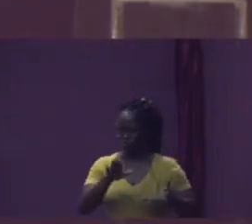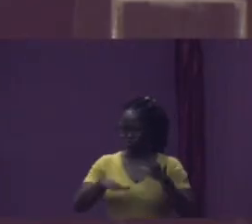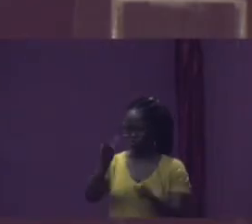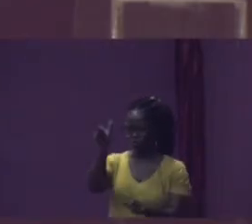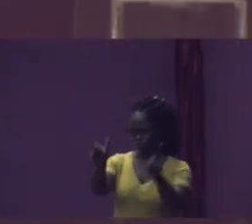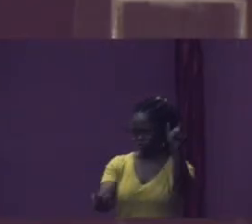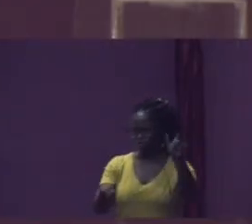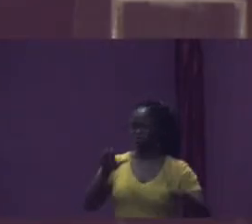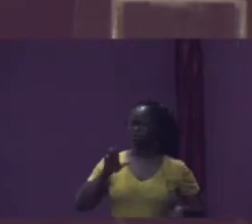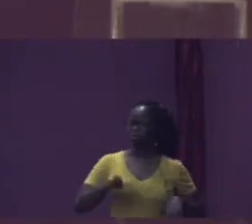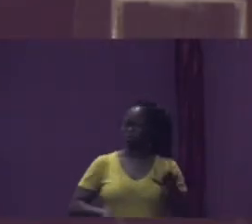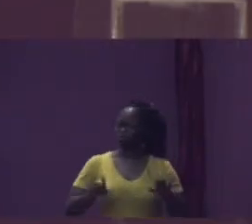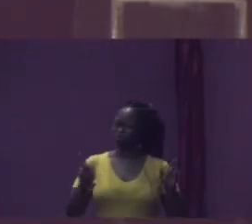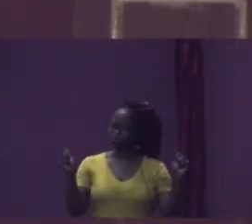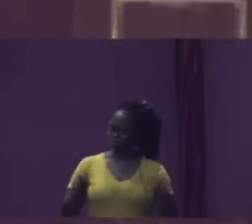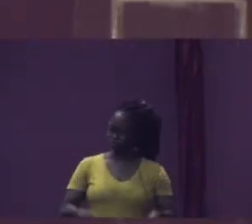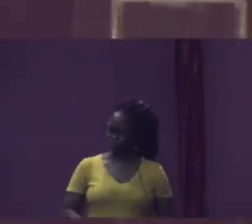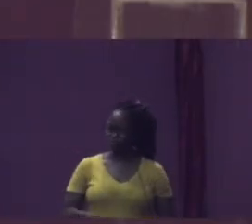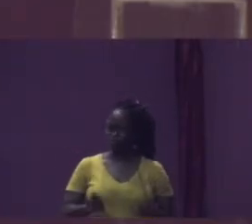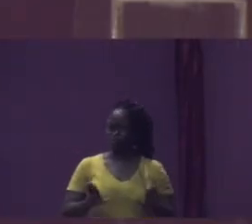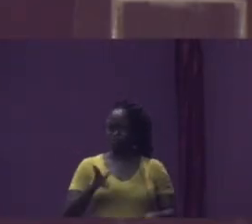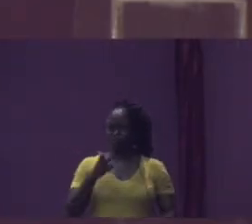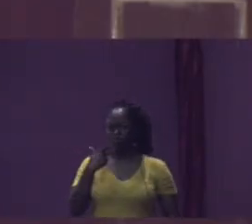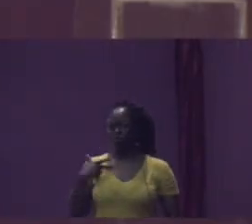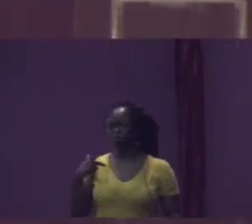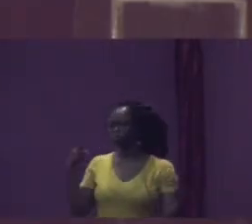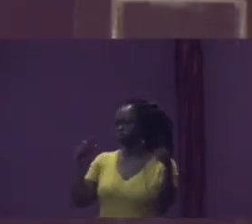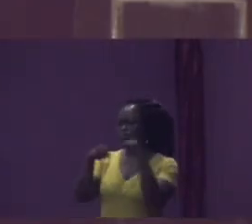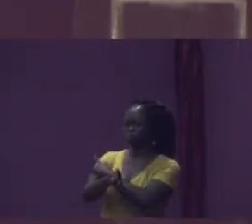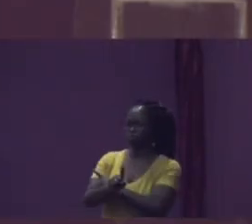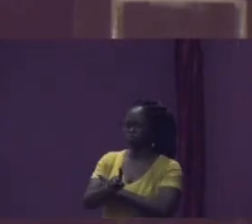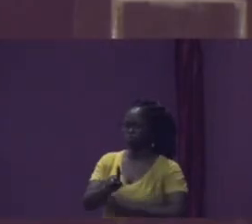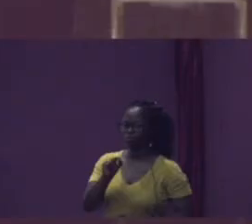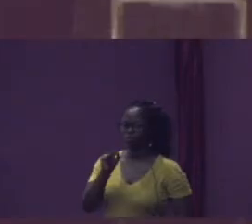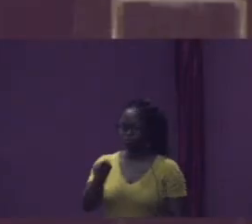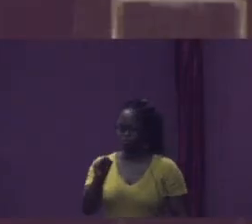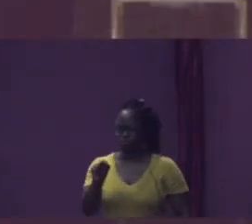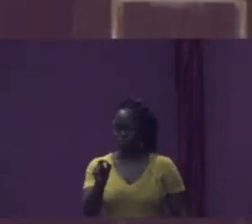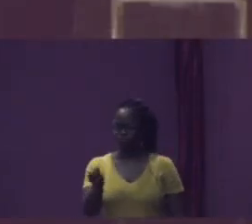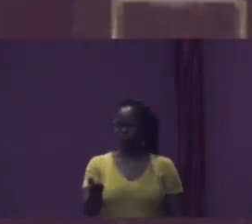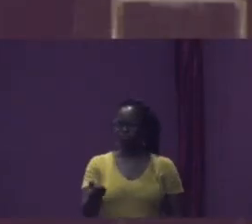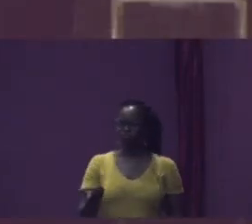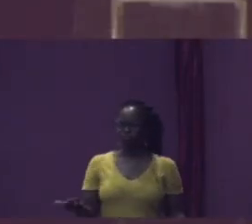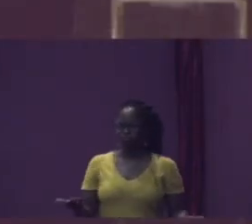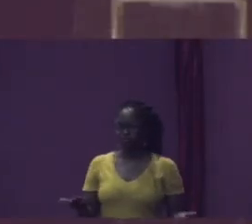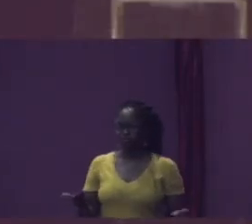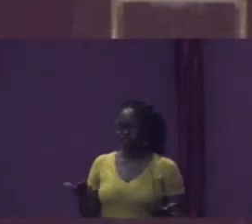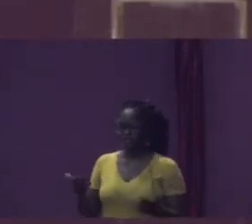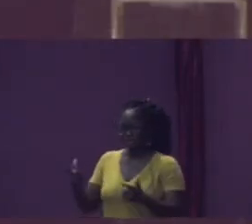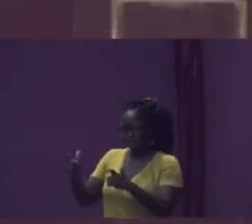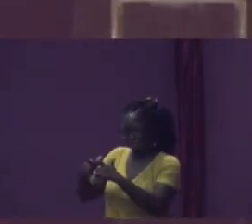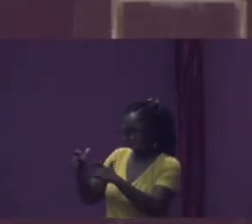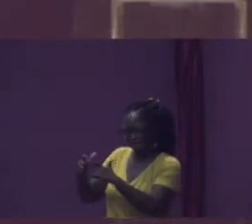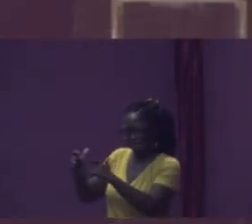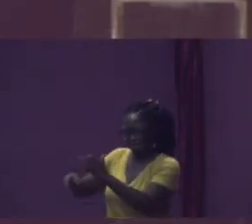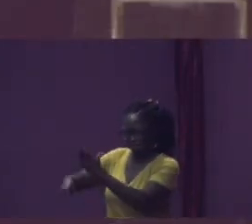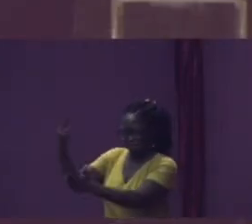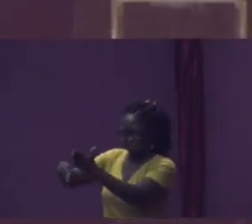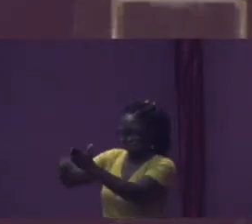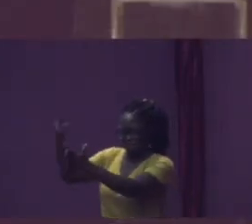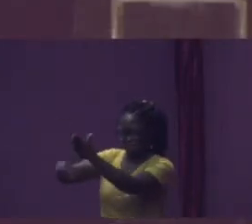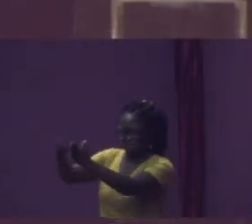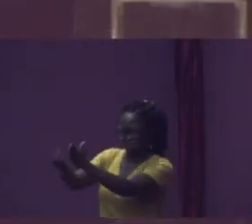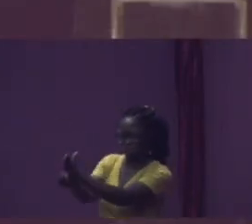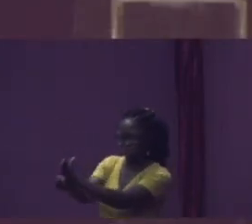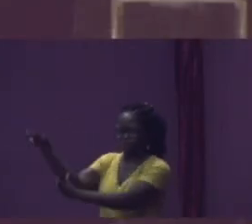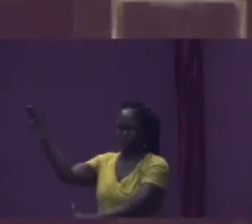over-medicalization, right, of what is a normal process. It's not the use of evidence-based interventions.